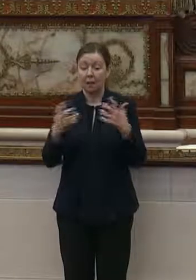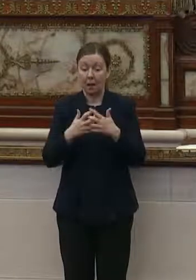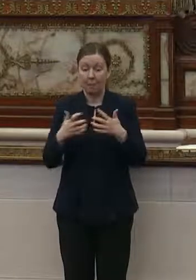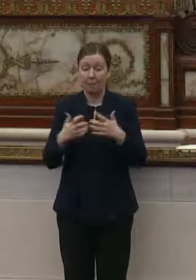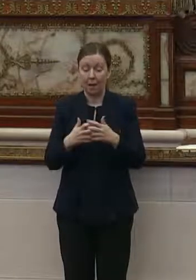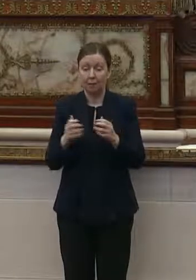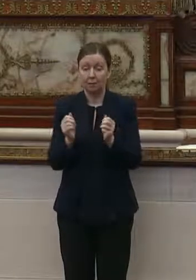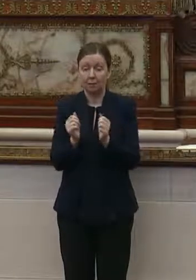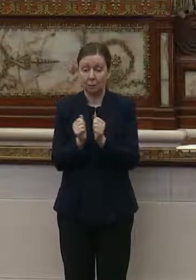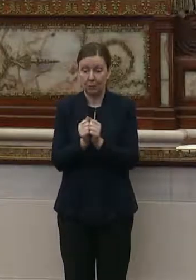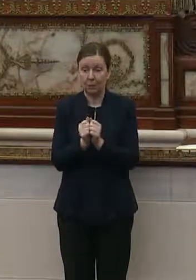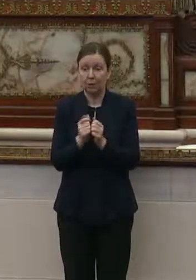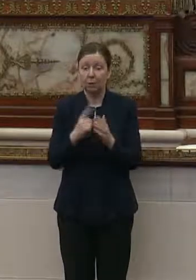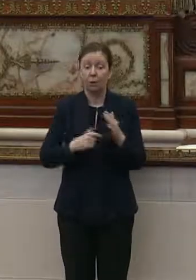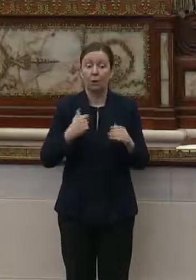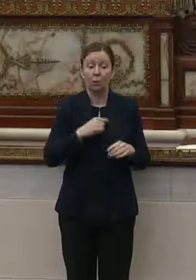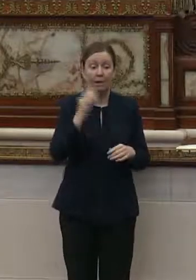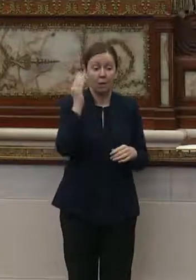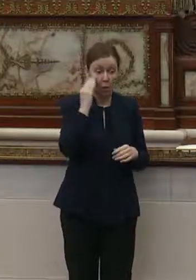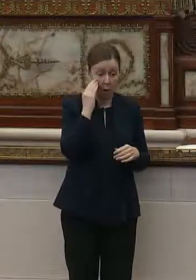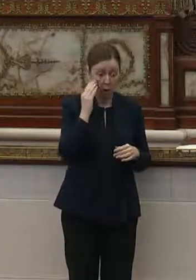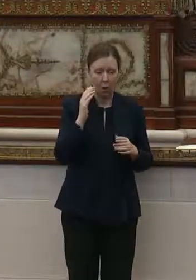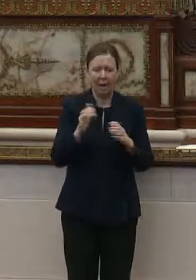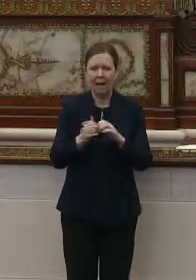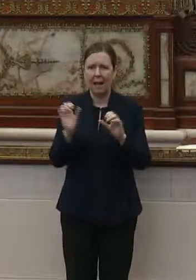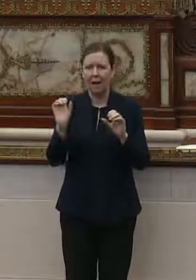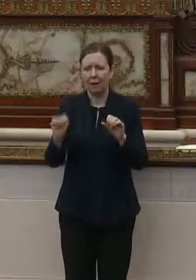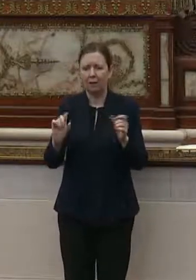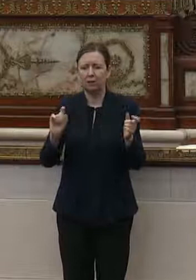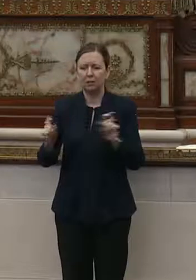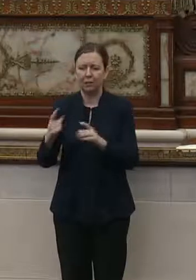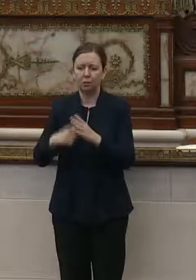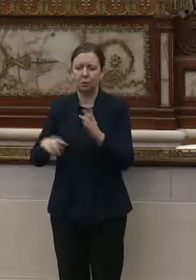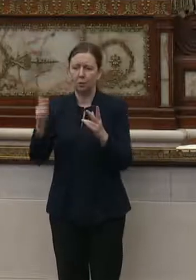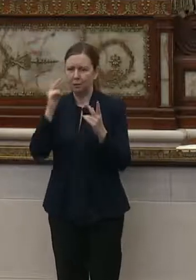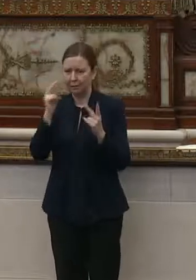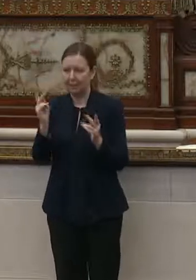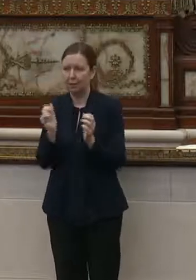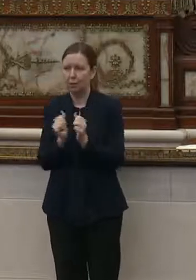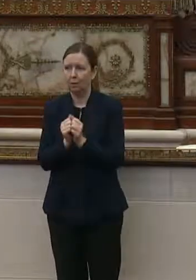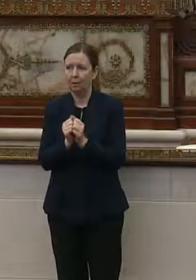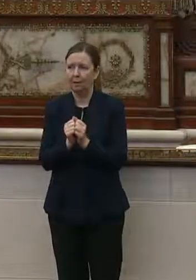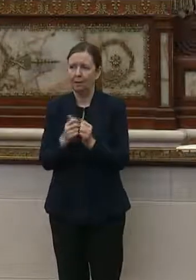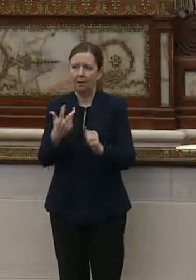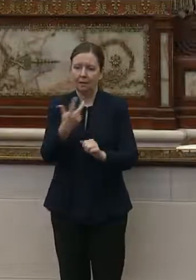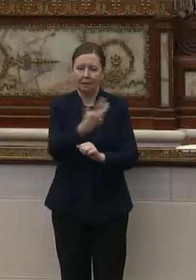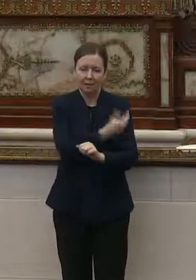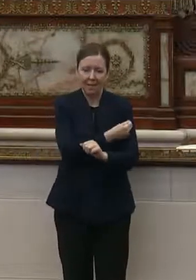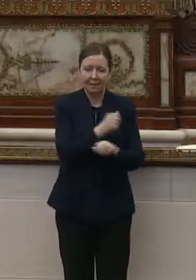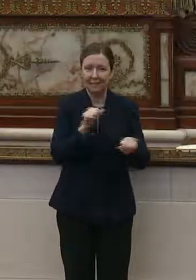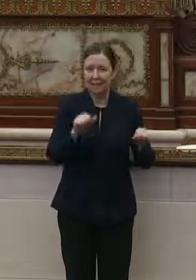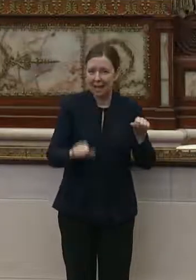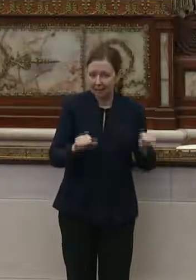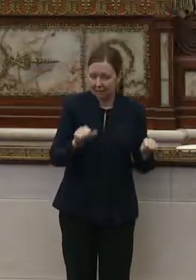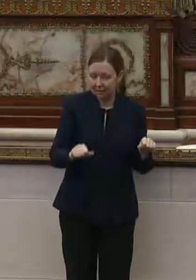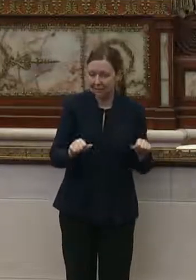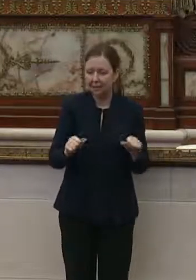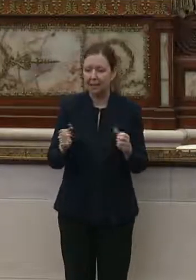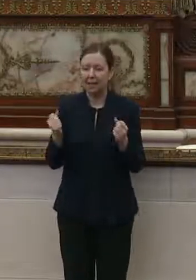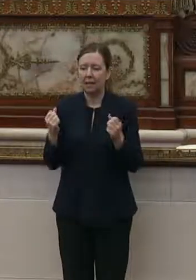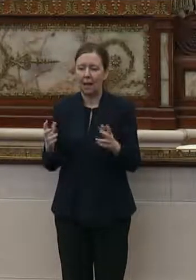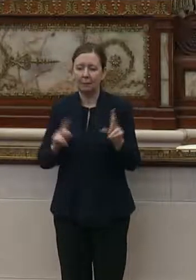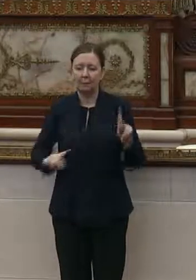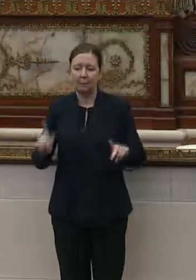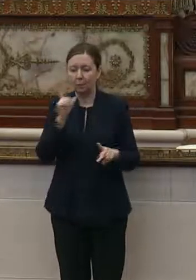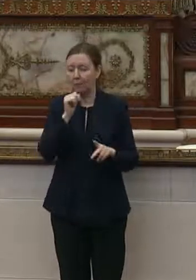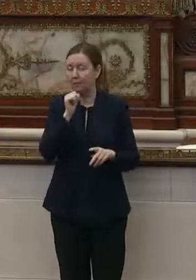with, what we know to change what we're currently seeing around vaccine hesitancy and the amount of individuals